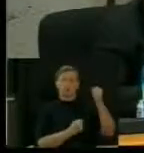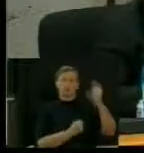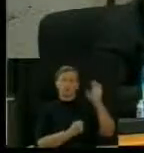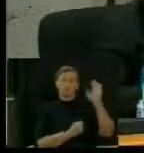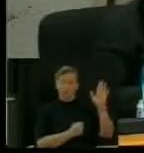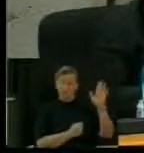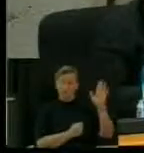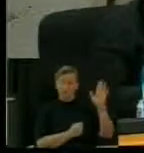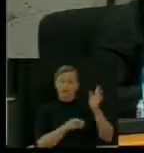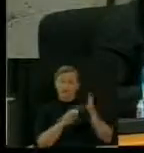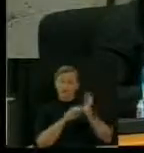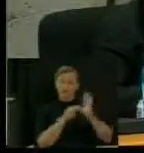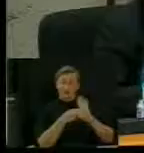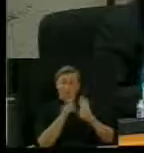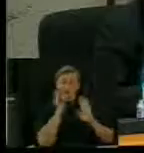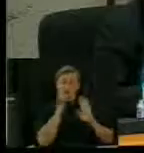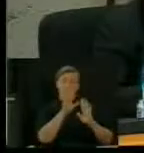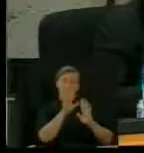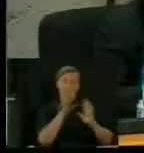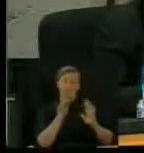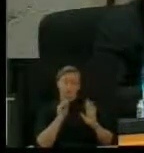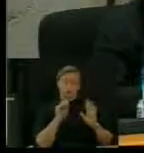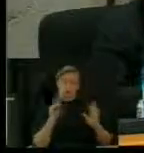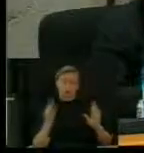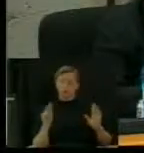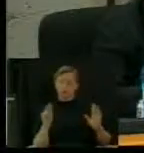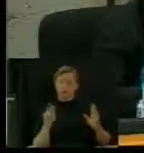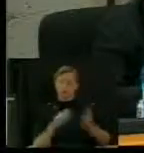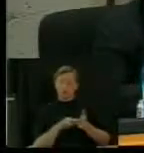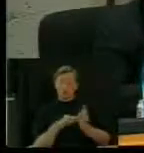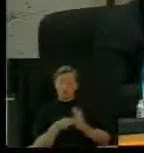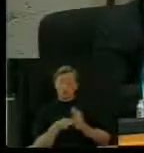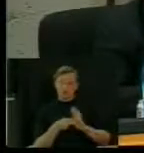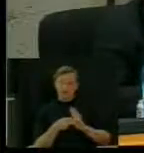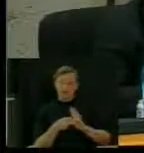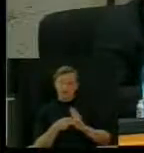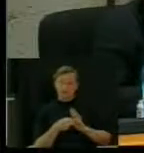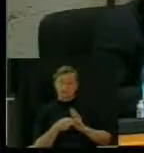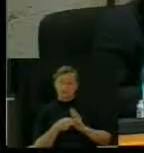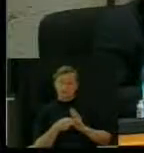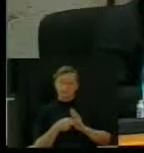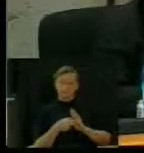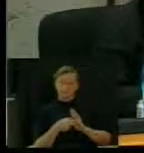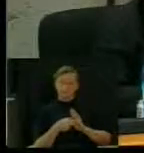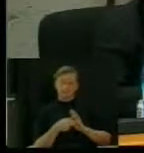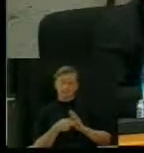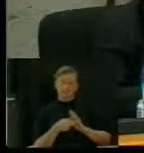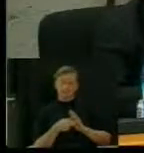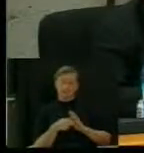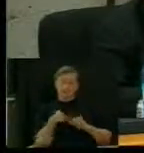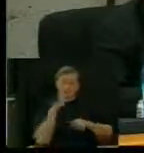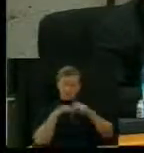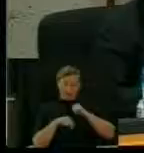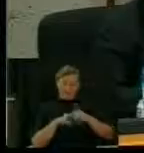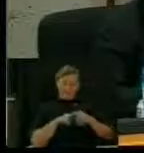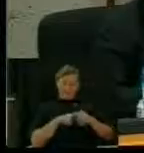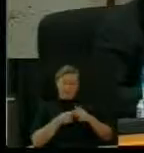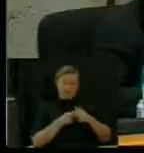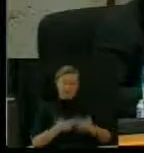withdraw. So, Seconded by Commissioner. yes, so vote aye is to withdraw, vote no